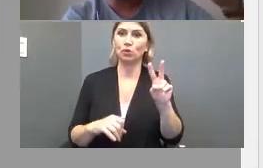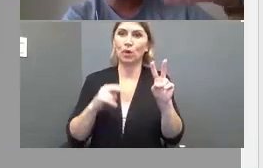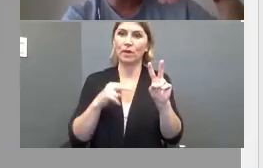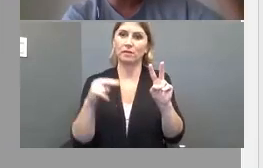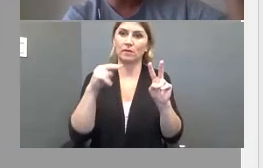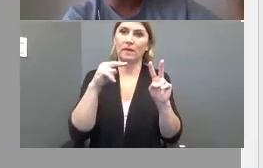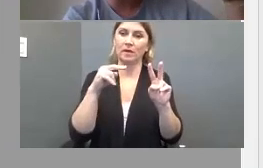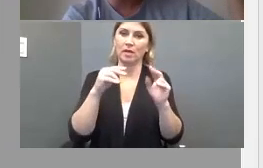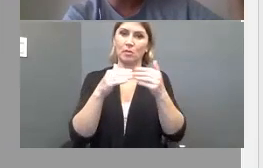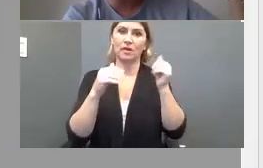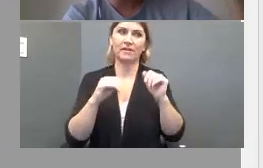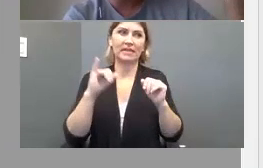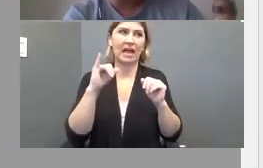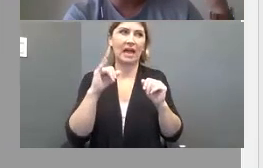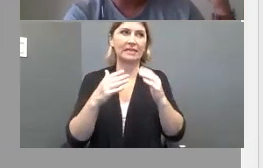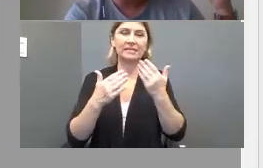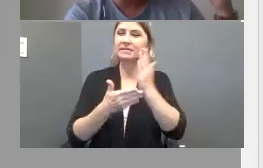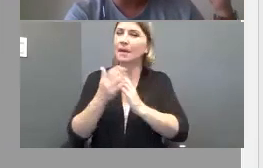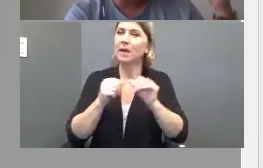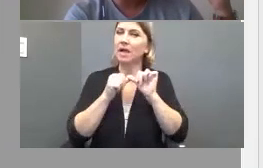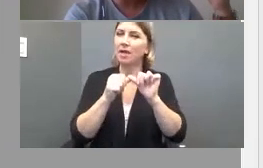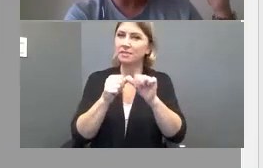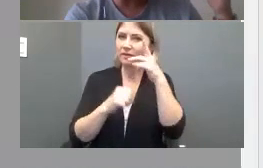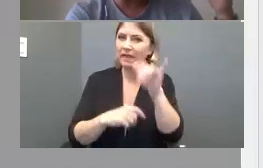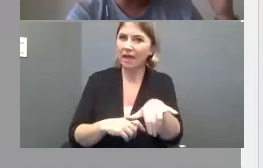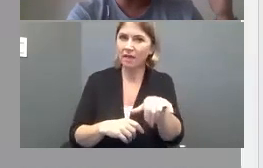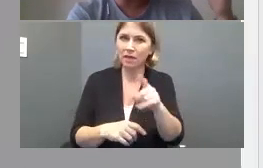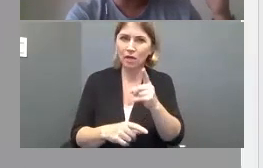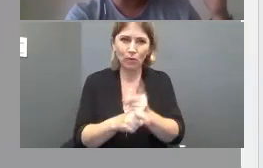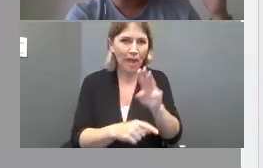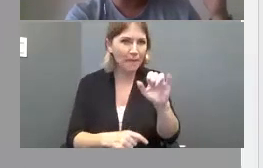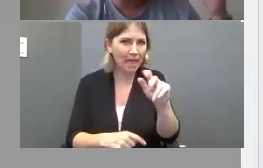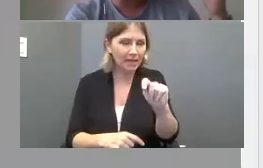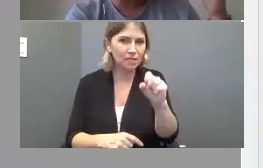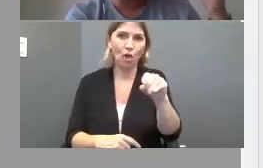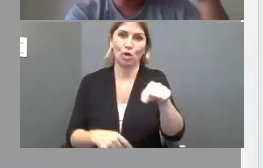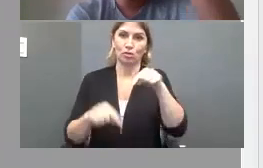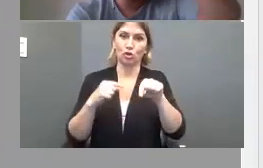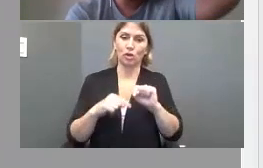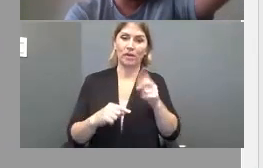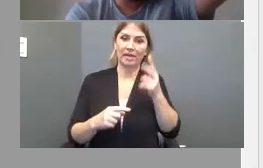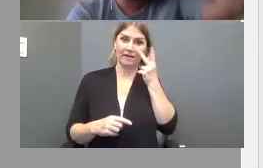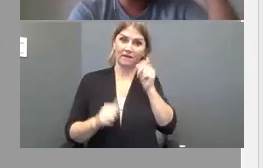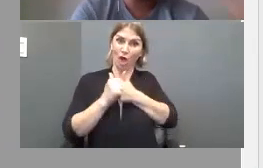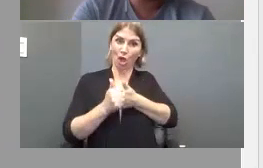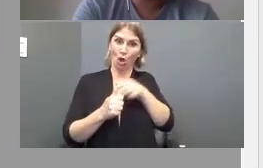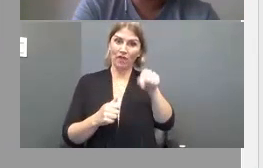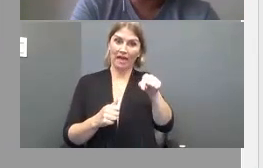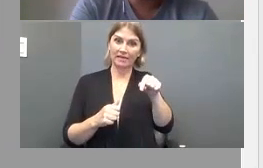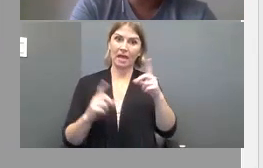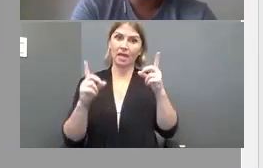to the power of I, some constant raised to the power of I, right, Matt? So in that case, if we just follow the